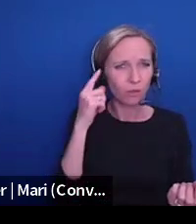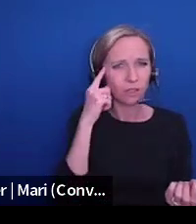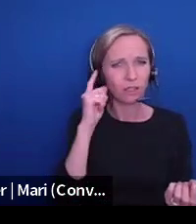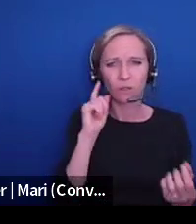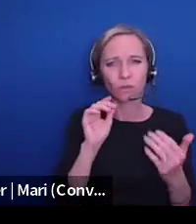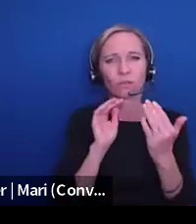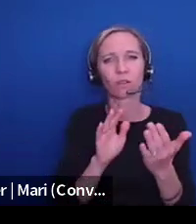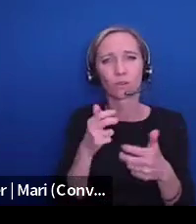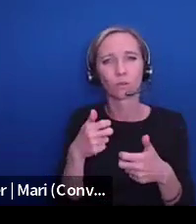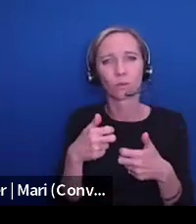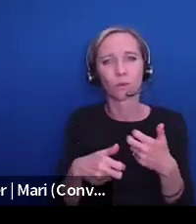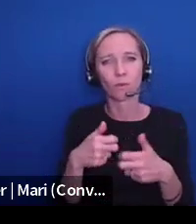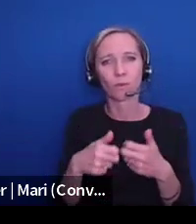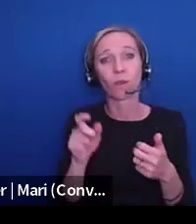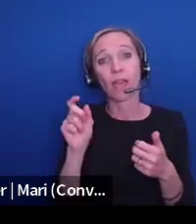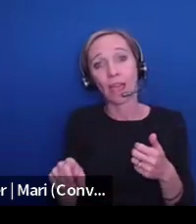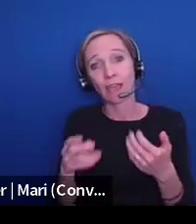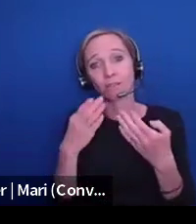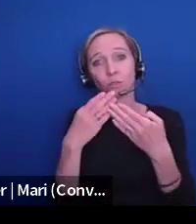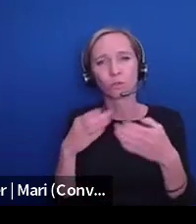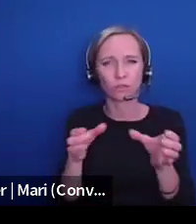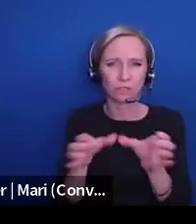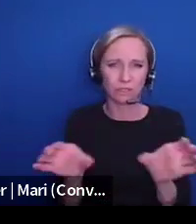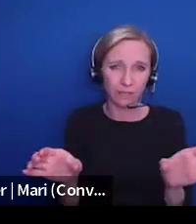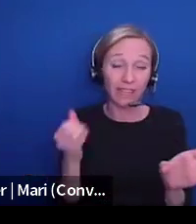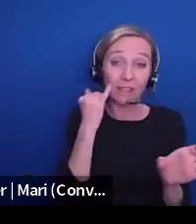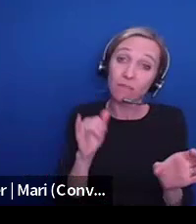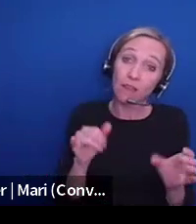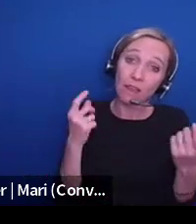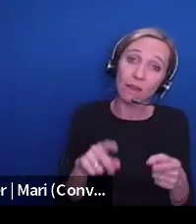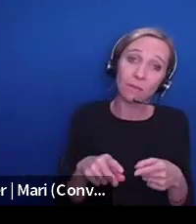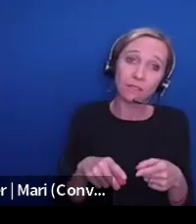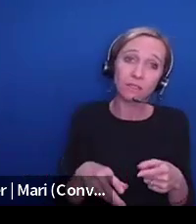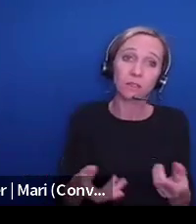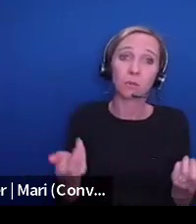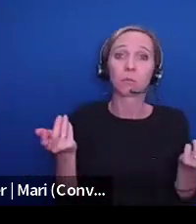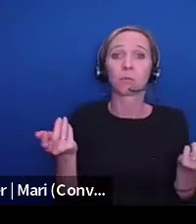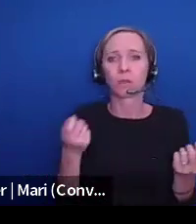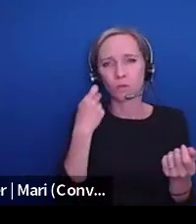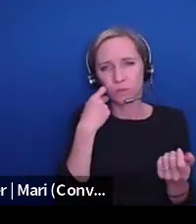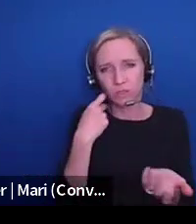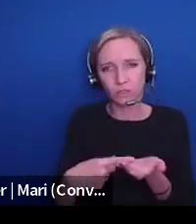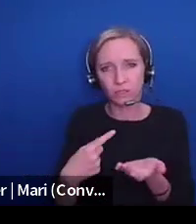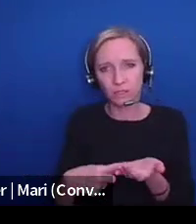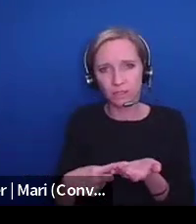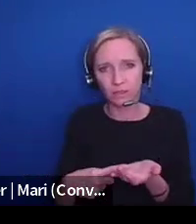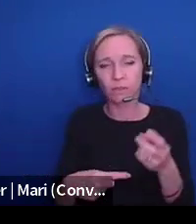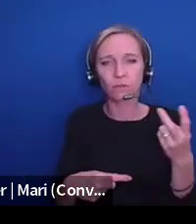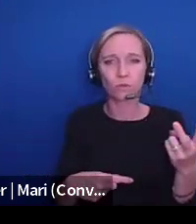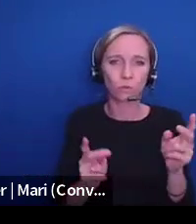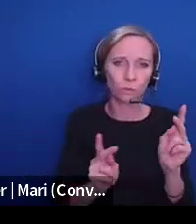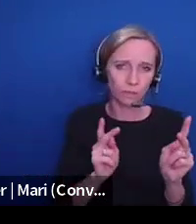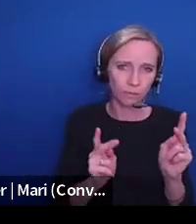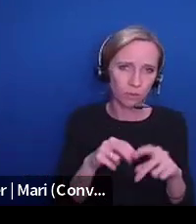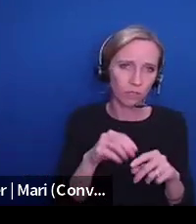that we have to split this group into several groups. If that happens, you know, when we were just talking, we have 2 people